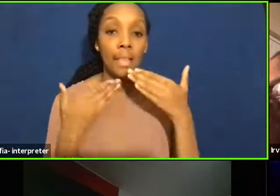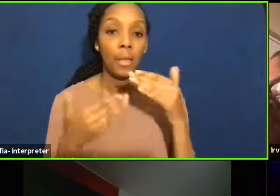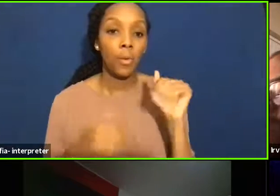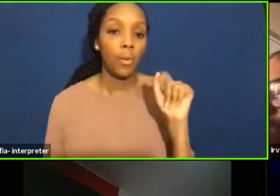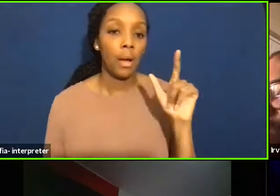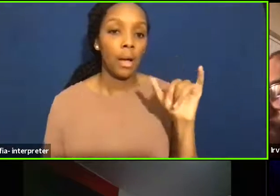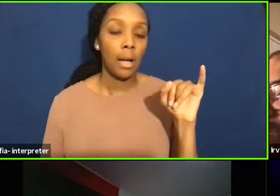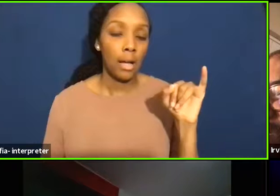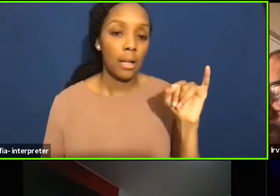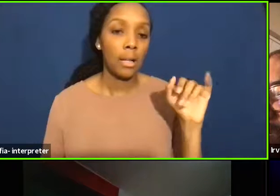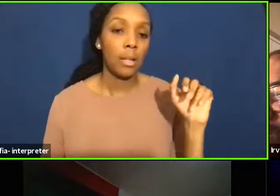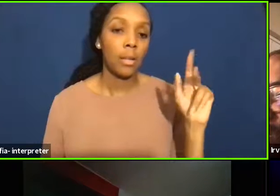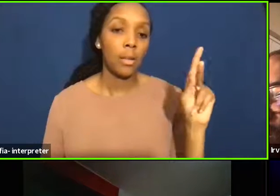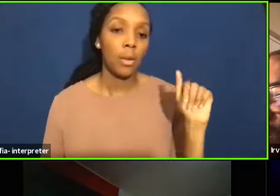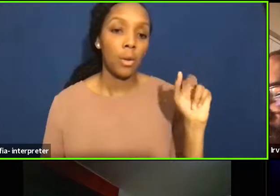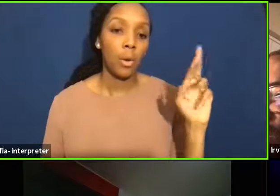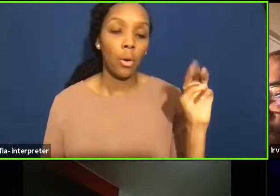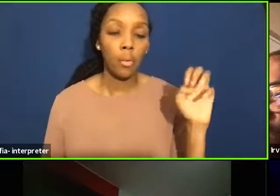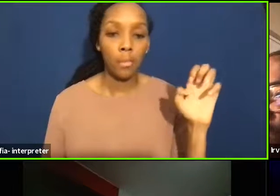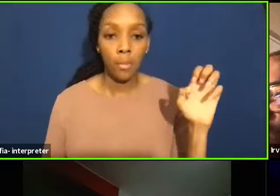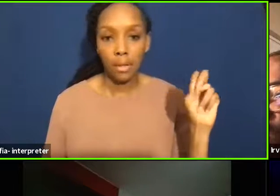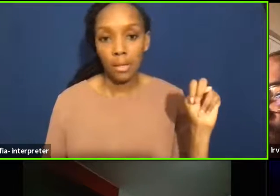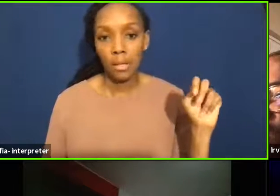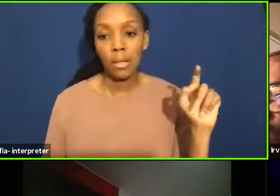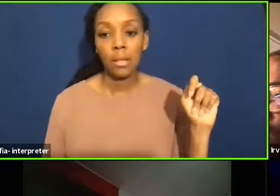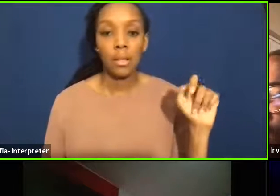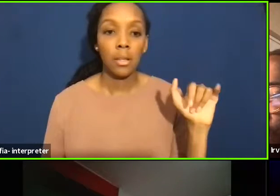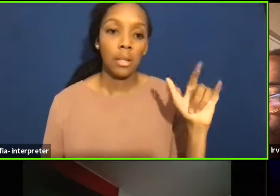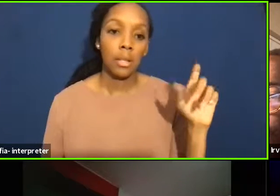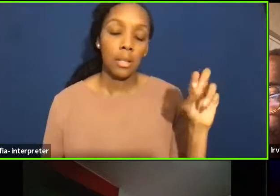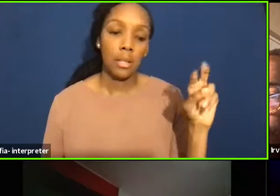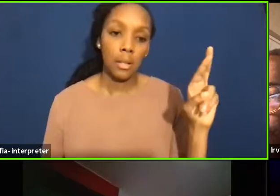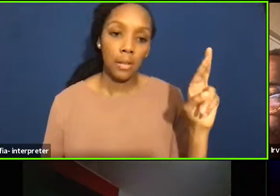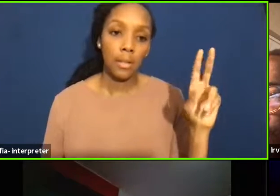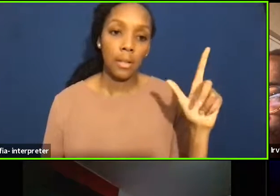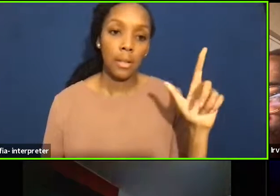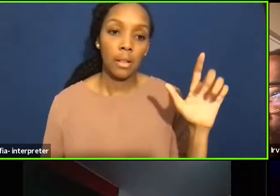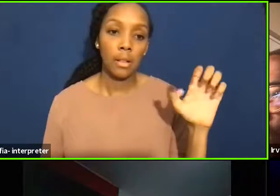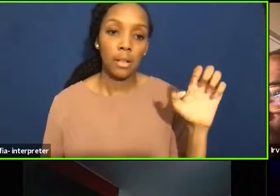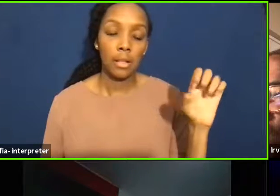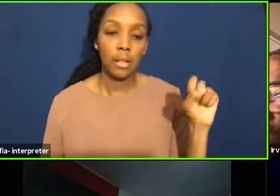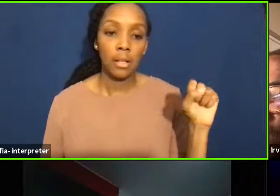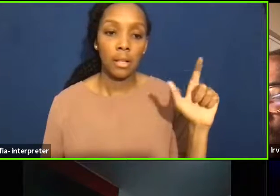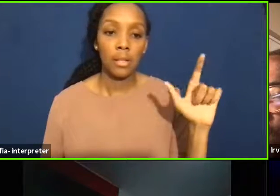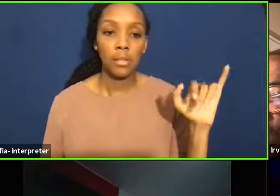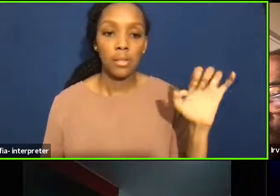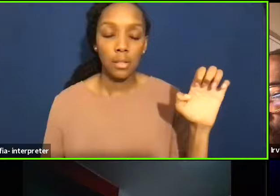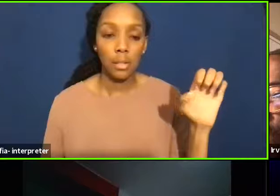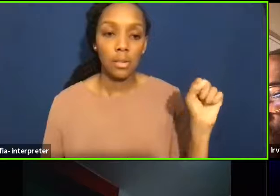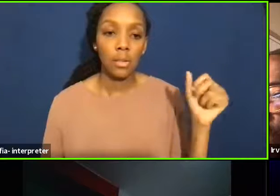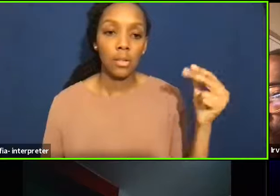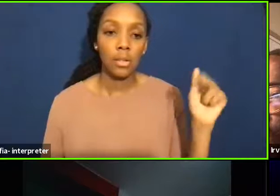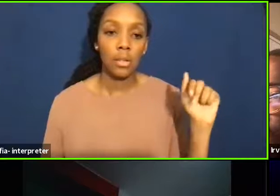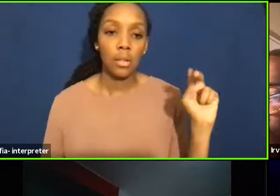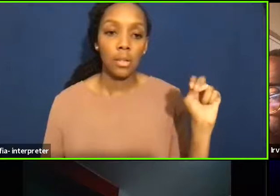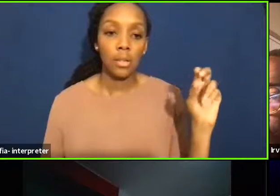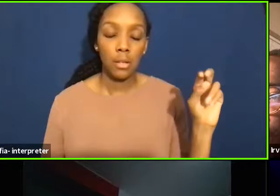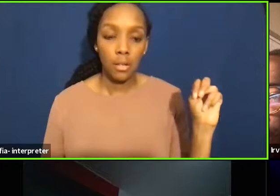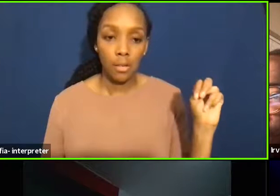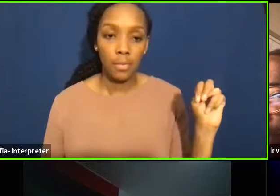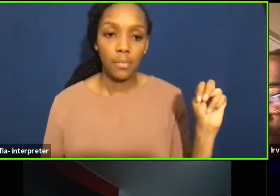Carmen, Taylor, Jared, Edmund, Kendall, Leslie, Daniel, Shannon, Amaya,